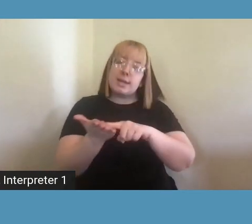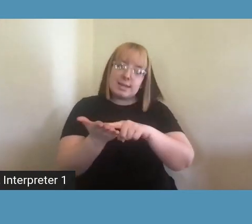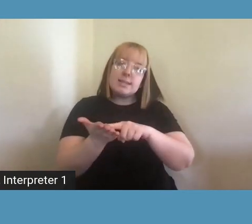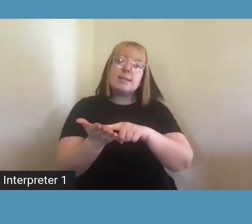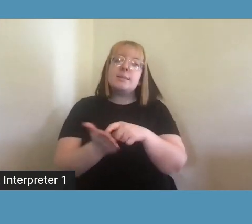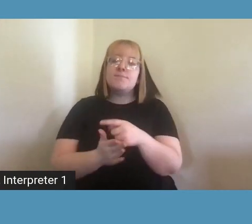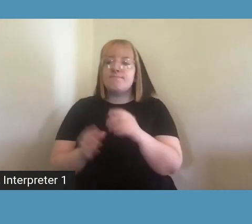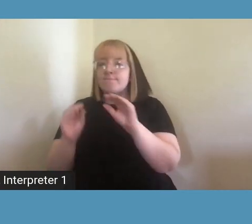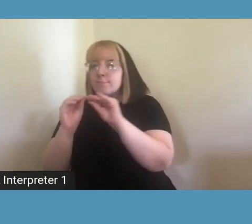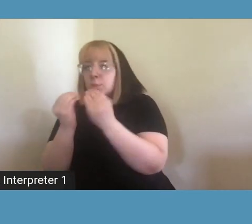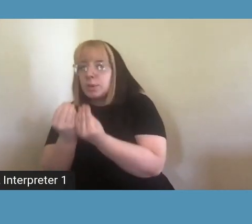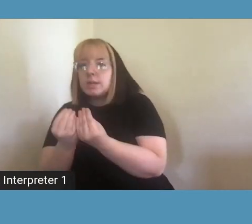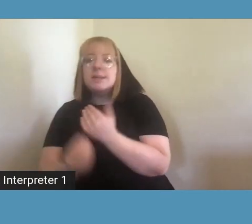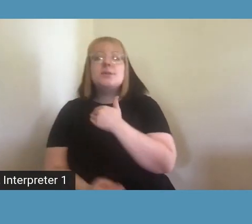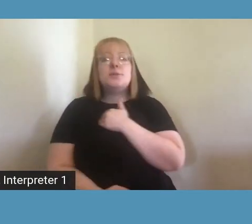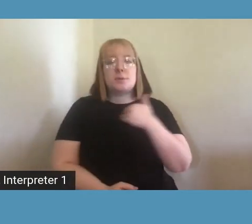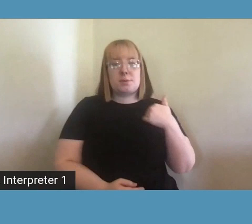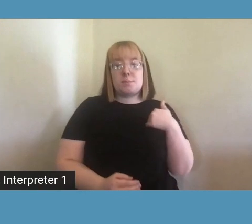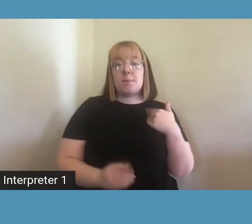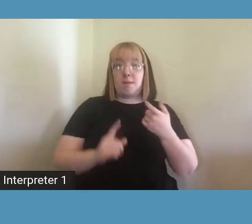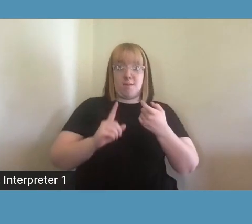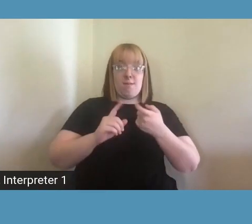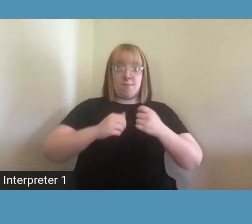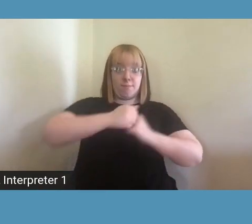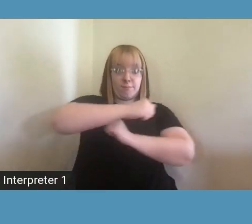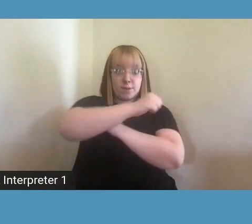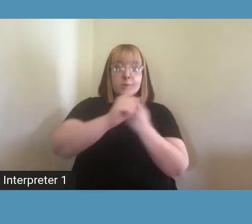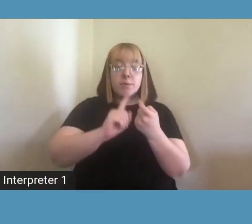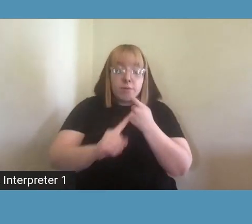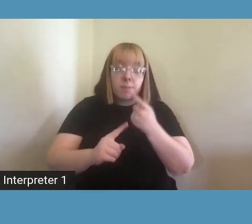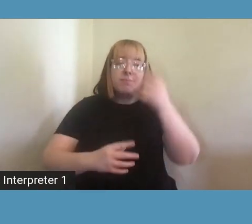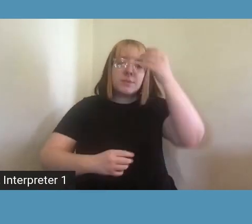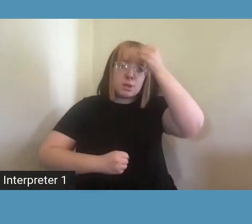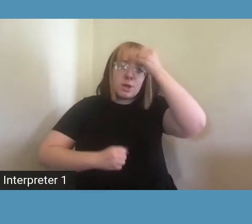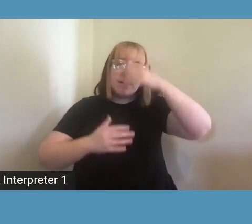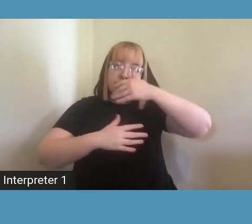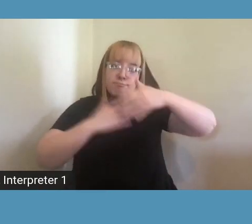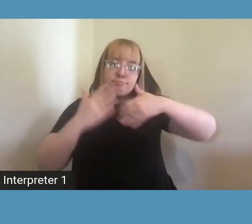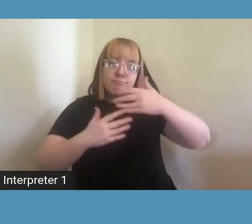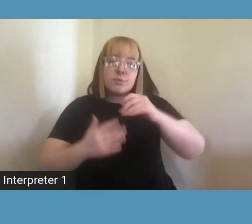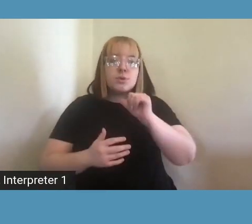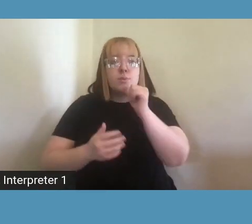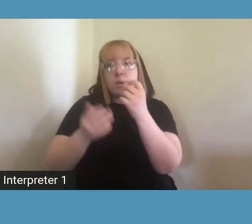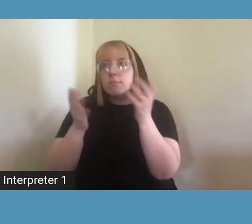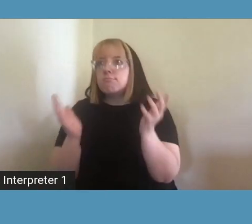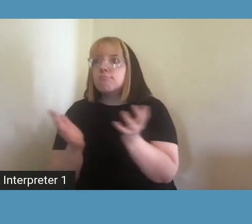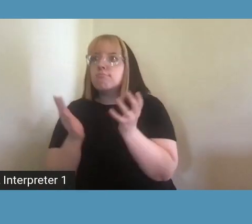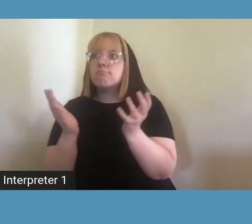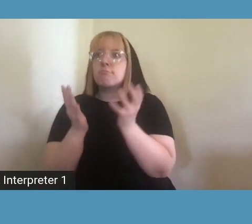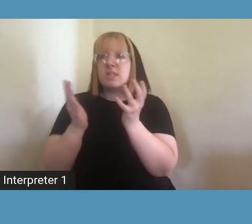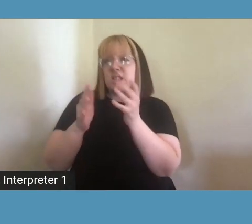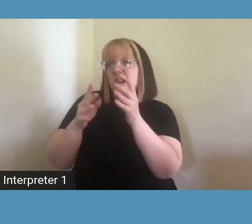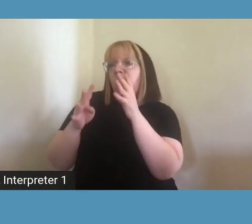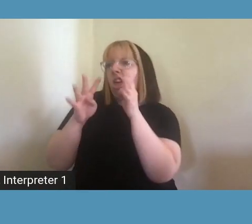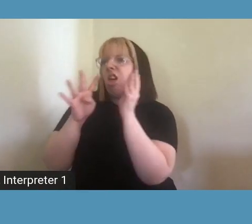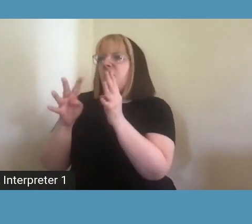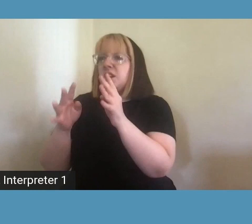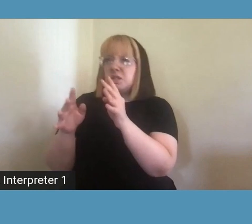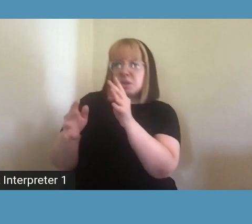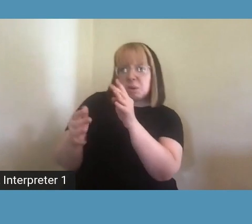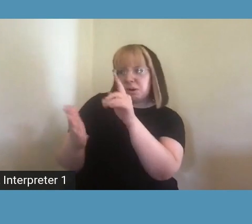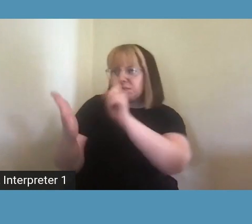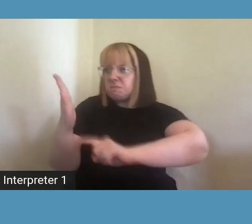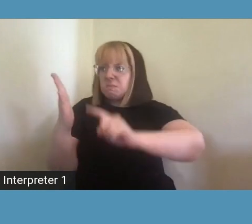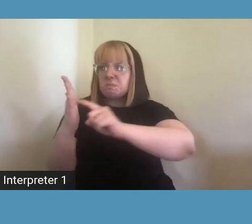our members were founded within a colonizing society that perpetuated the exclusions and erasures of many Native peoples throughout the